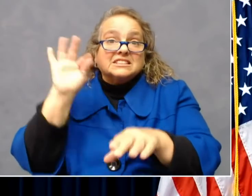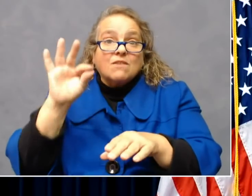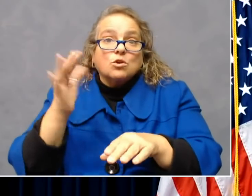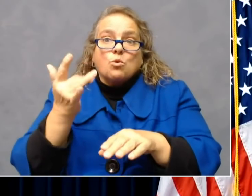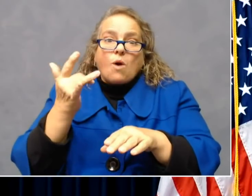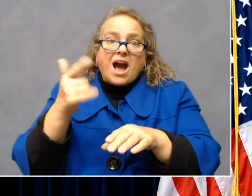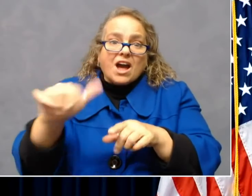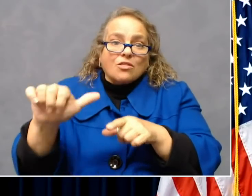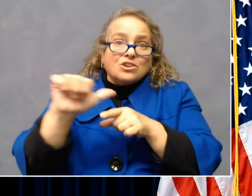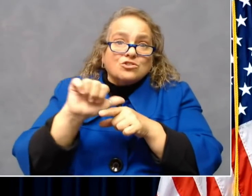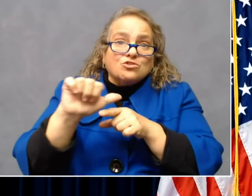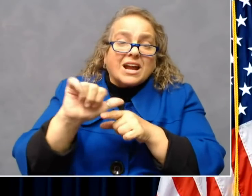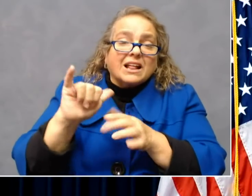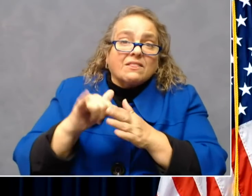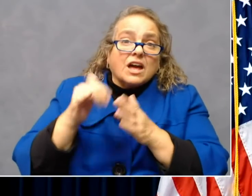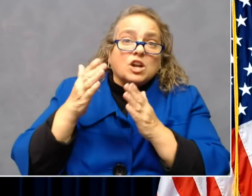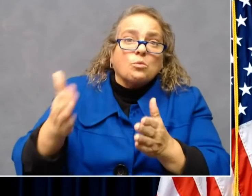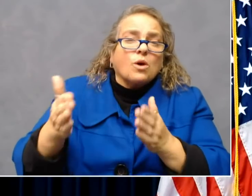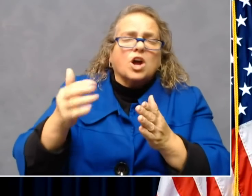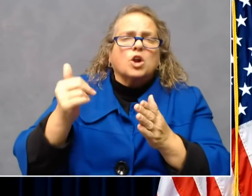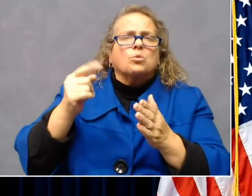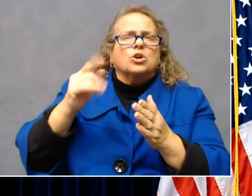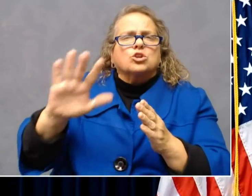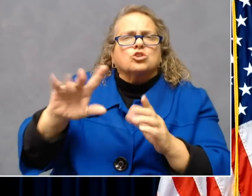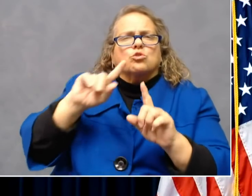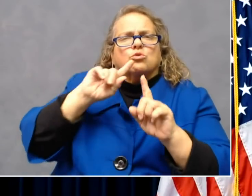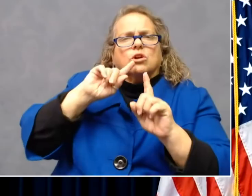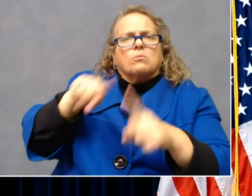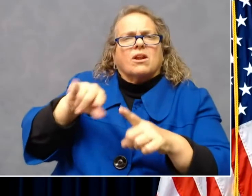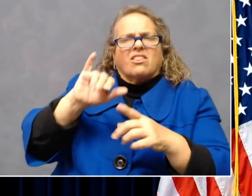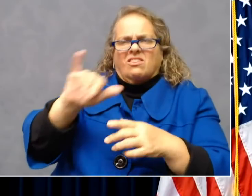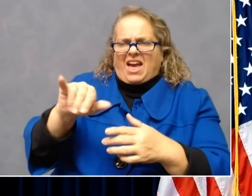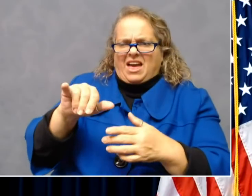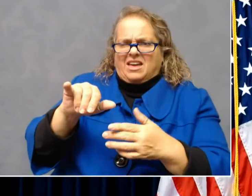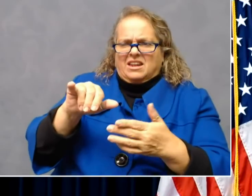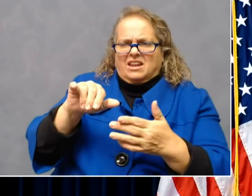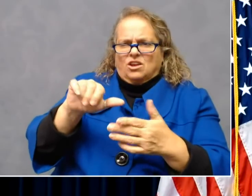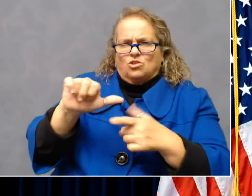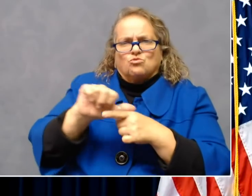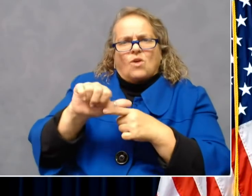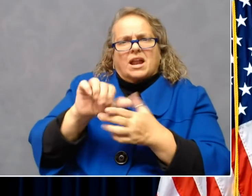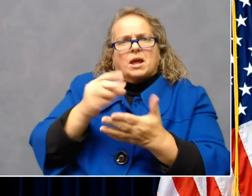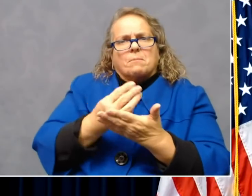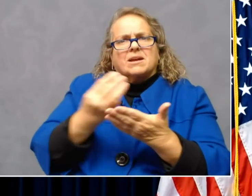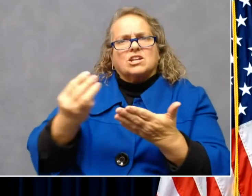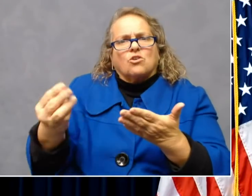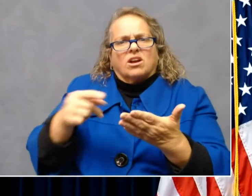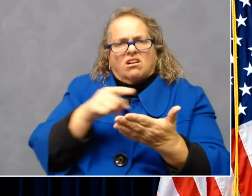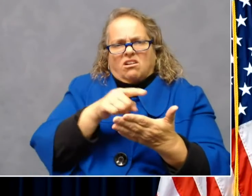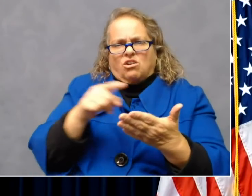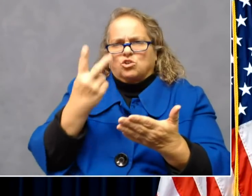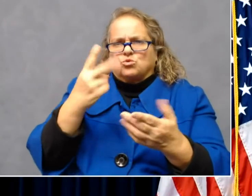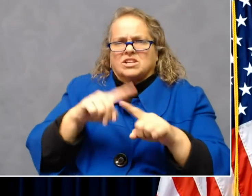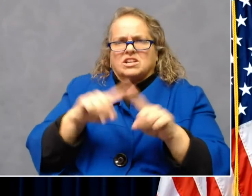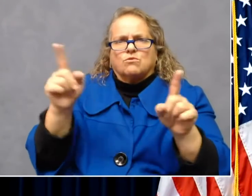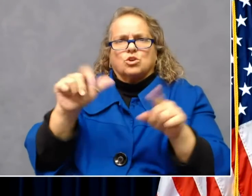the presence of that material in two different training materials from two different agencies?